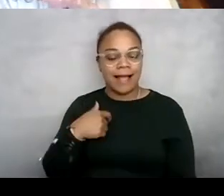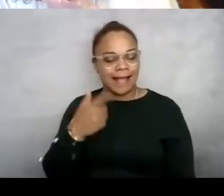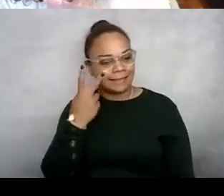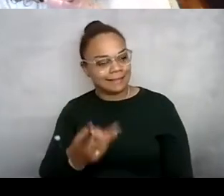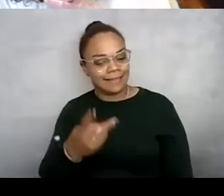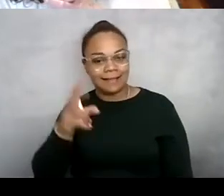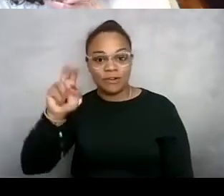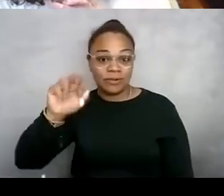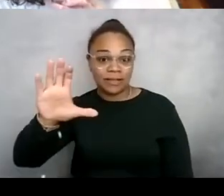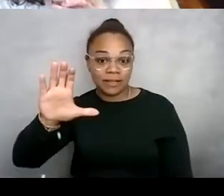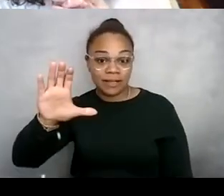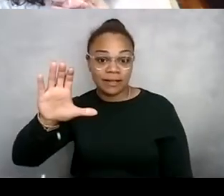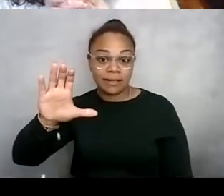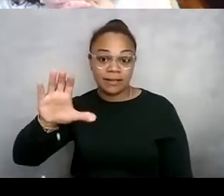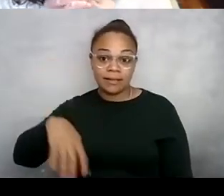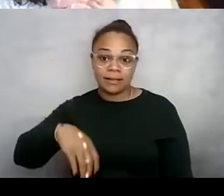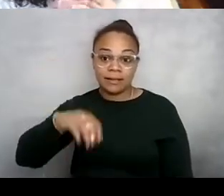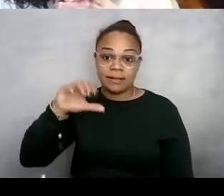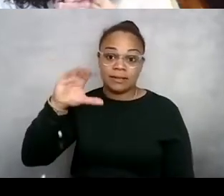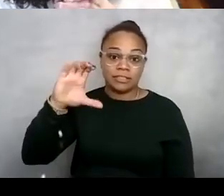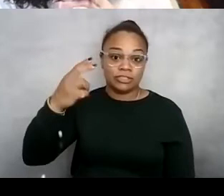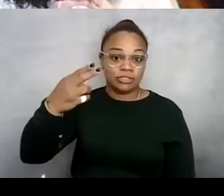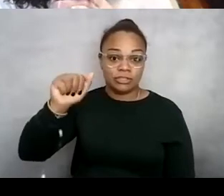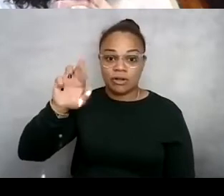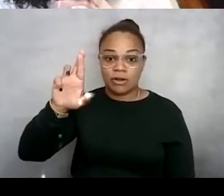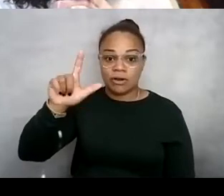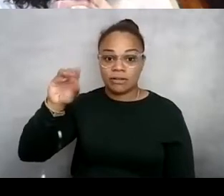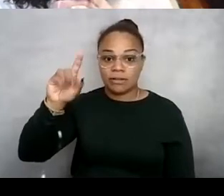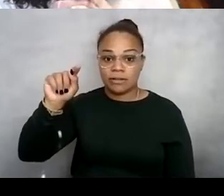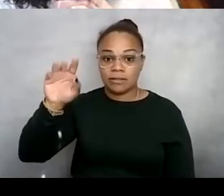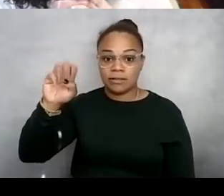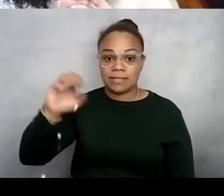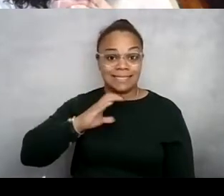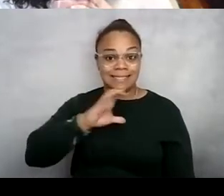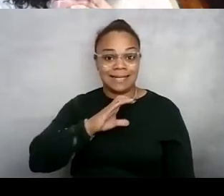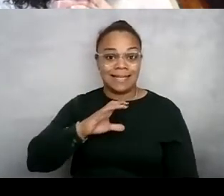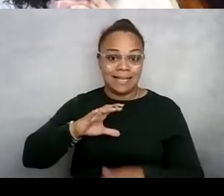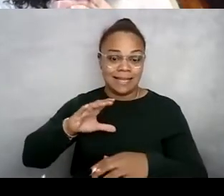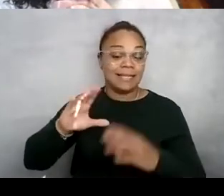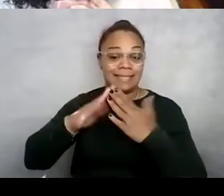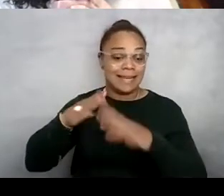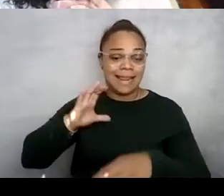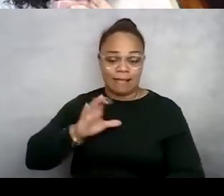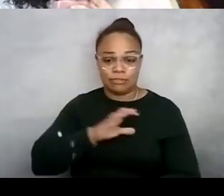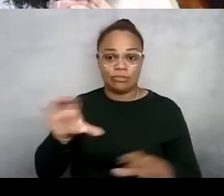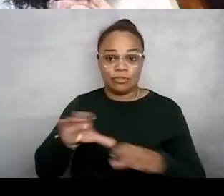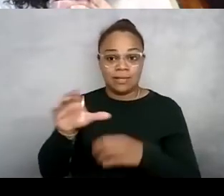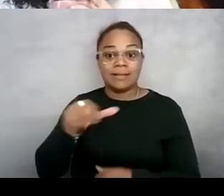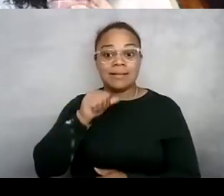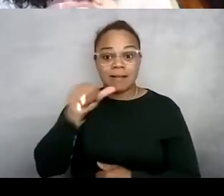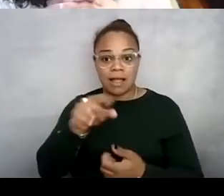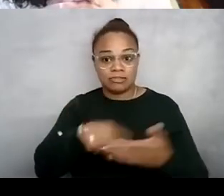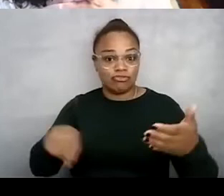Carolina, Charlotte City Council standing up and doing a non-discrimination ordinance is what ticked